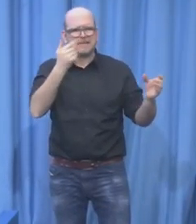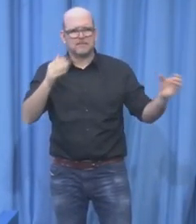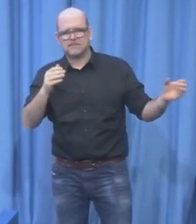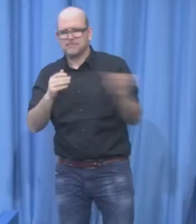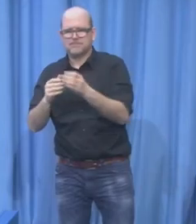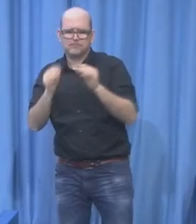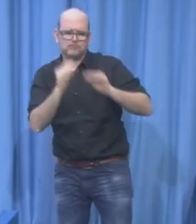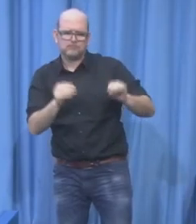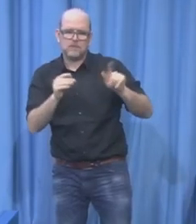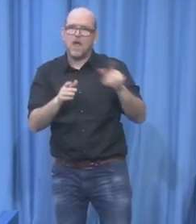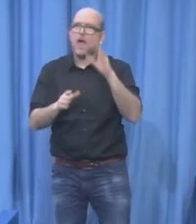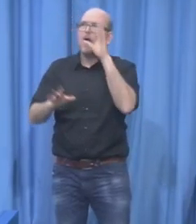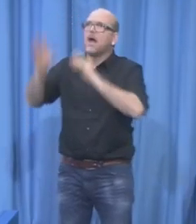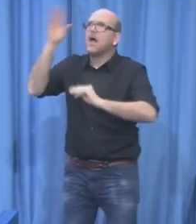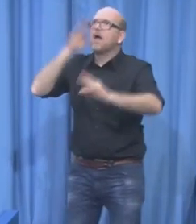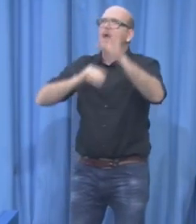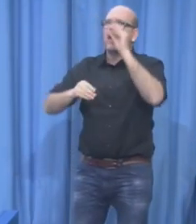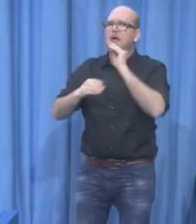initially in departments,